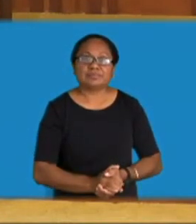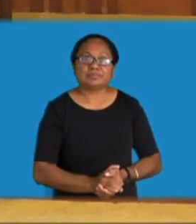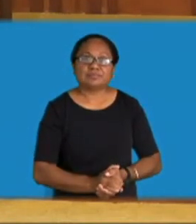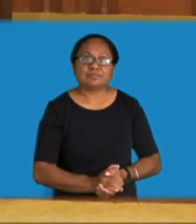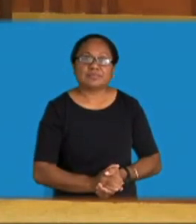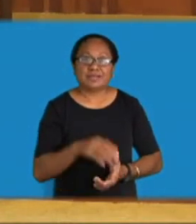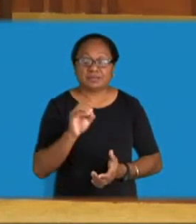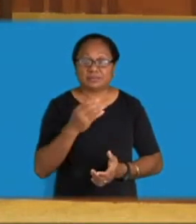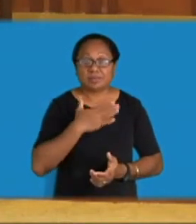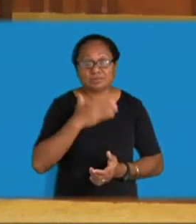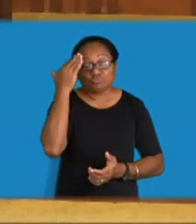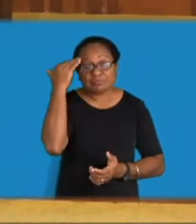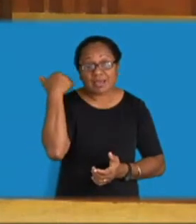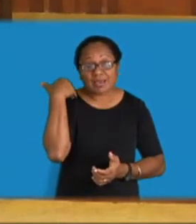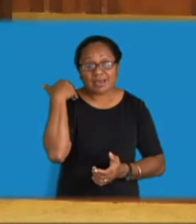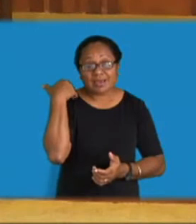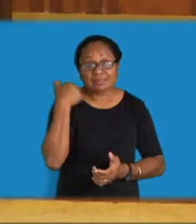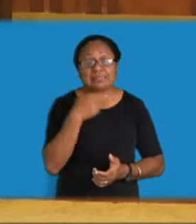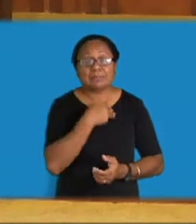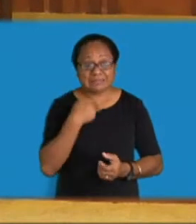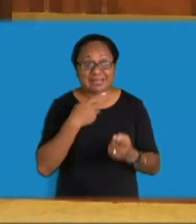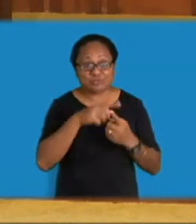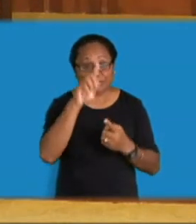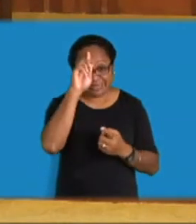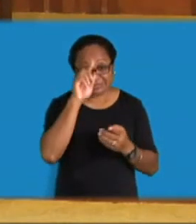just remind both the Minister for Education